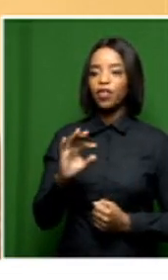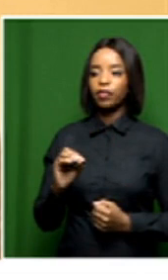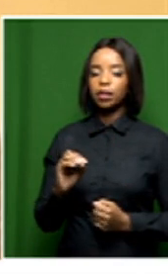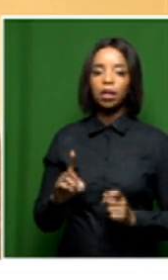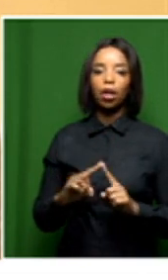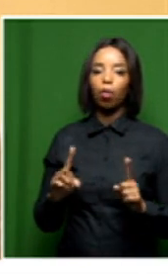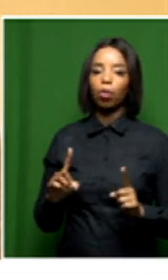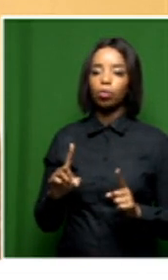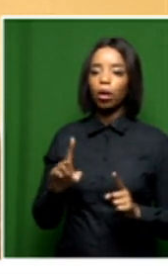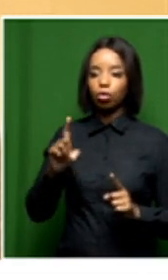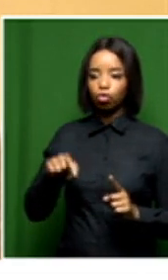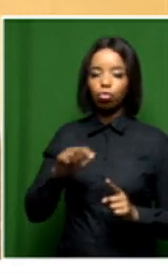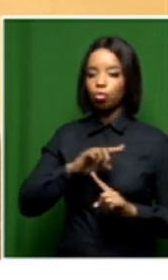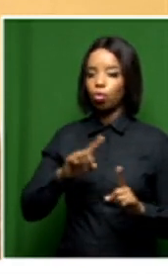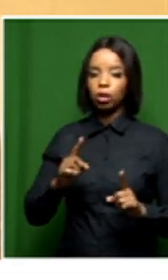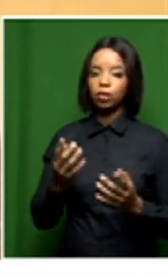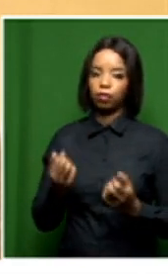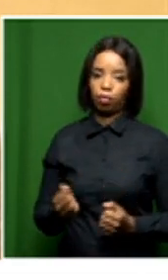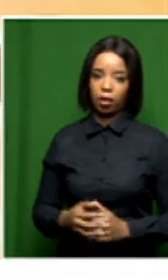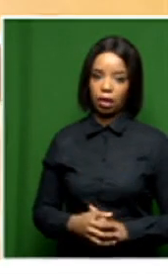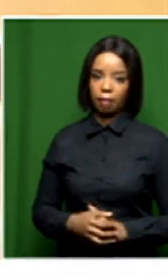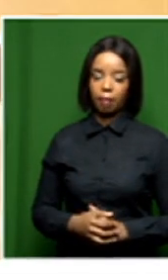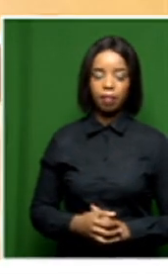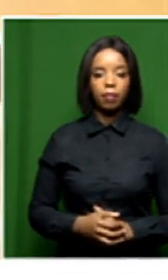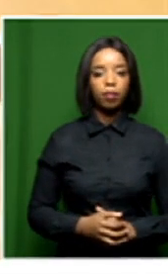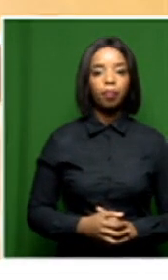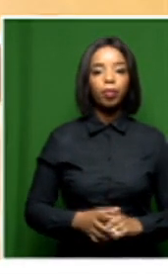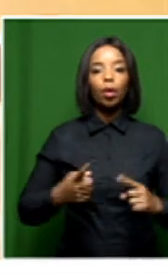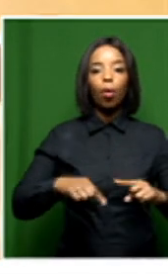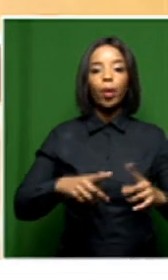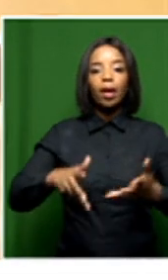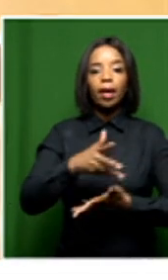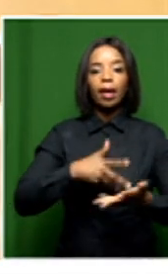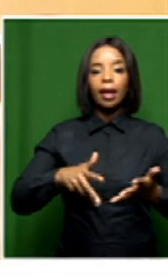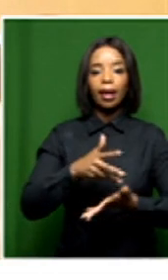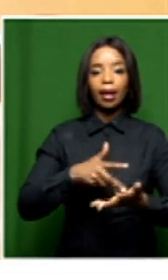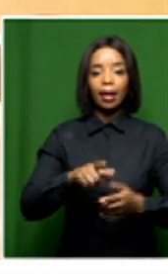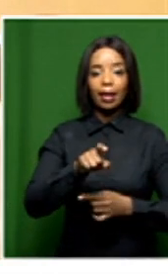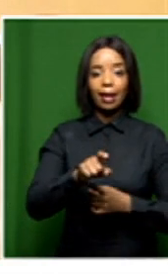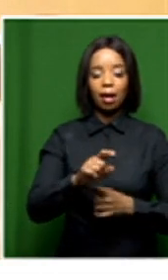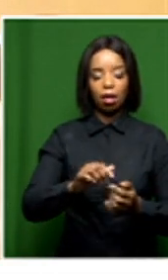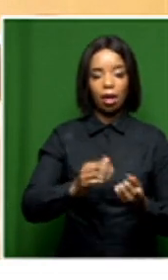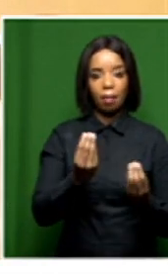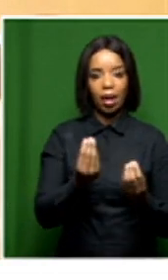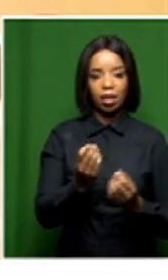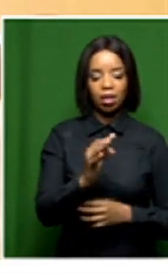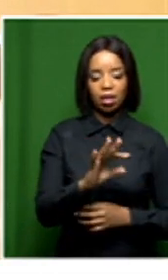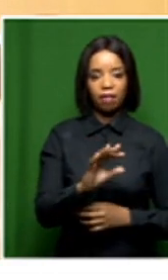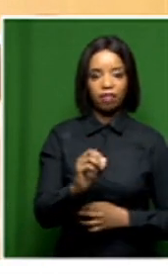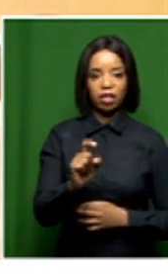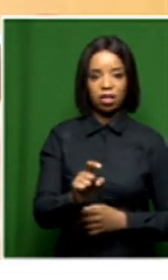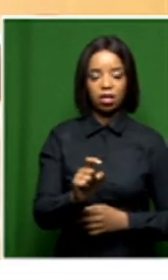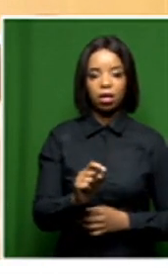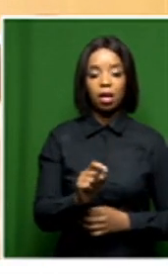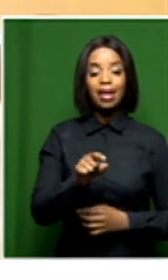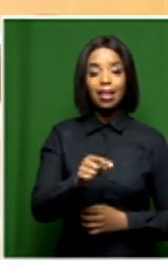350 grant illegal. Yeah. And I mean, when we talk about these grants, let's just go back right to the beginning. These grants were intended